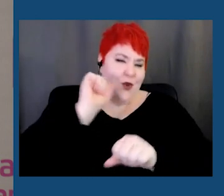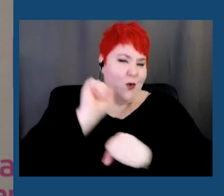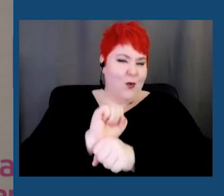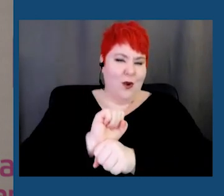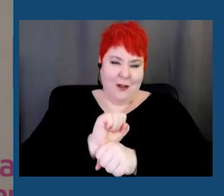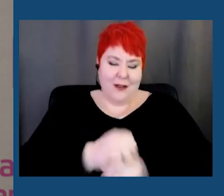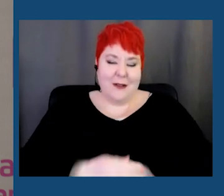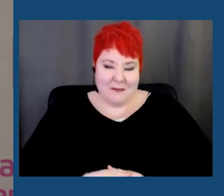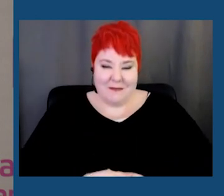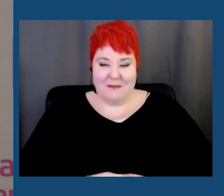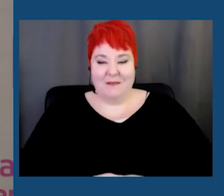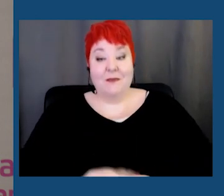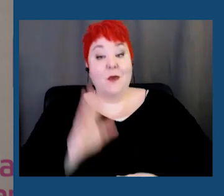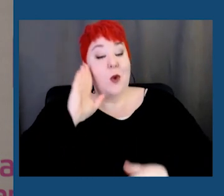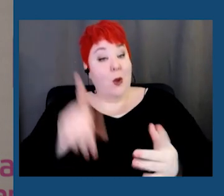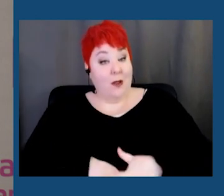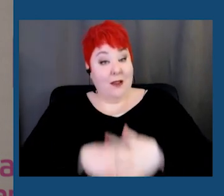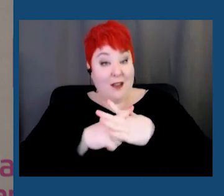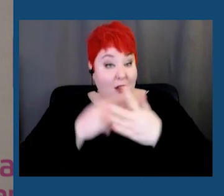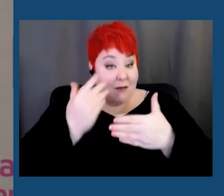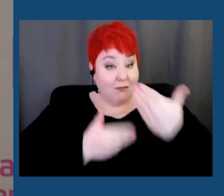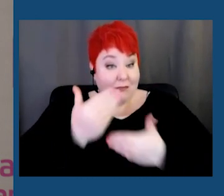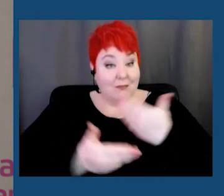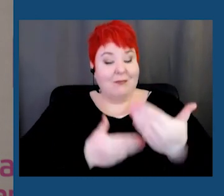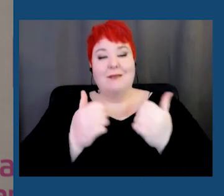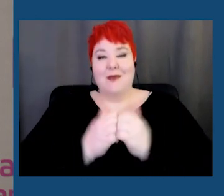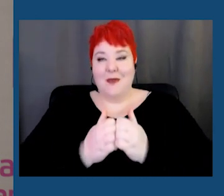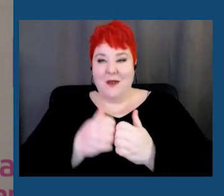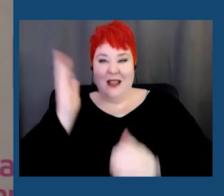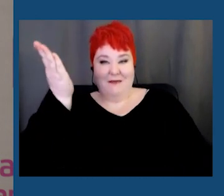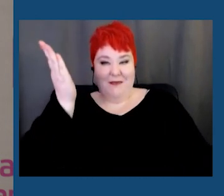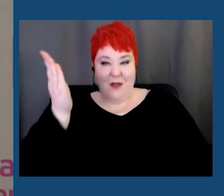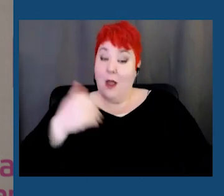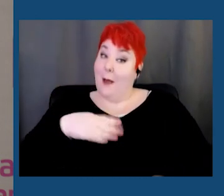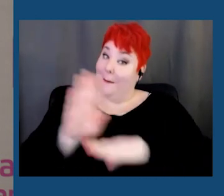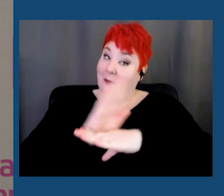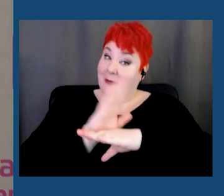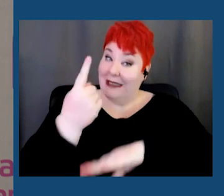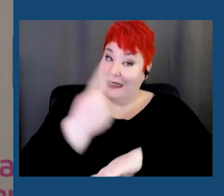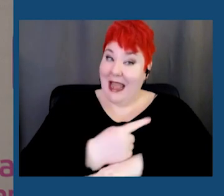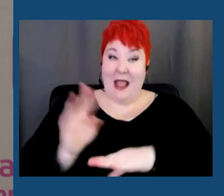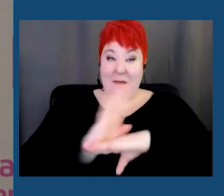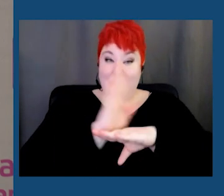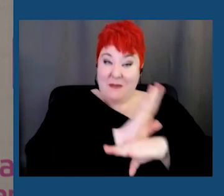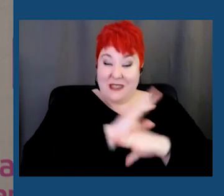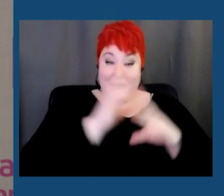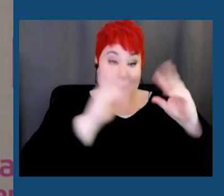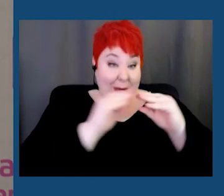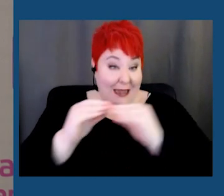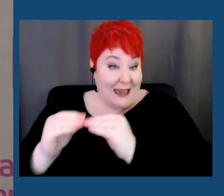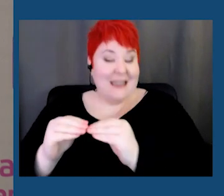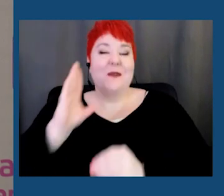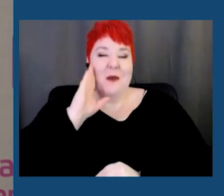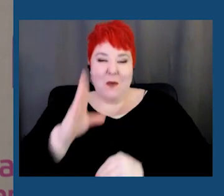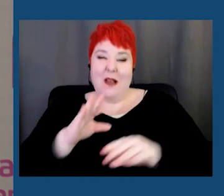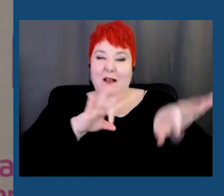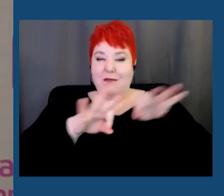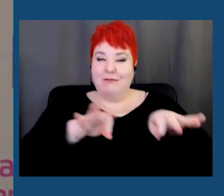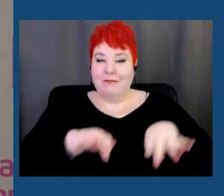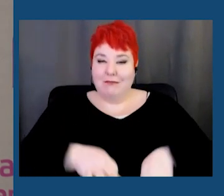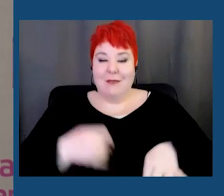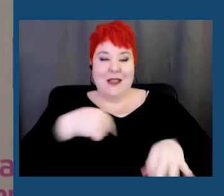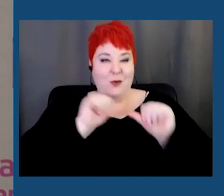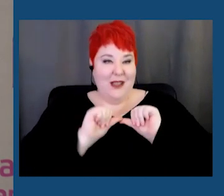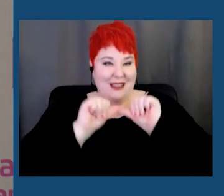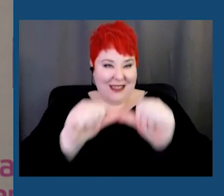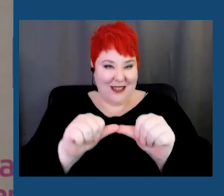So we're going to get underway with the program. You all have a busy day, have a lot of busy meetings, and we'll kind of go back and explain things as we kind of move along. But